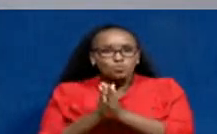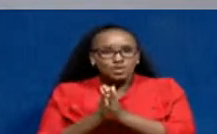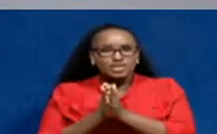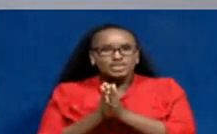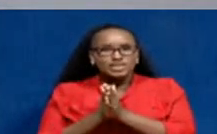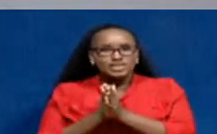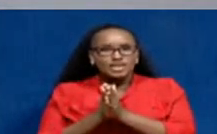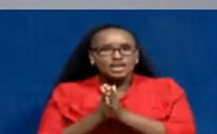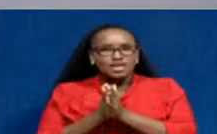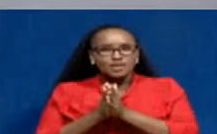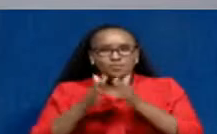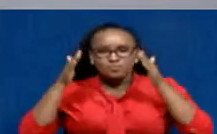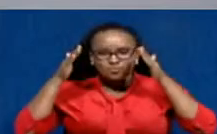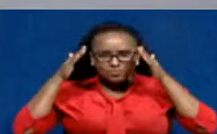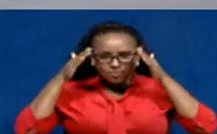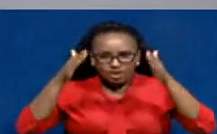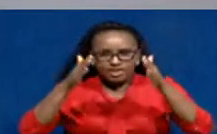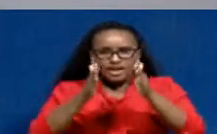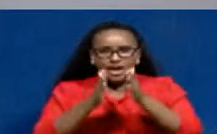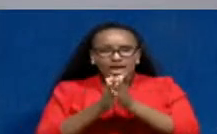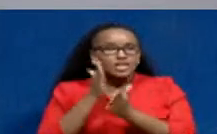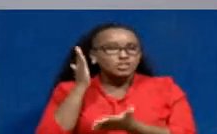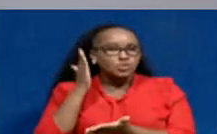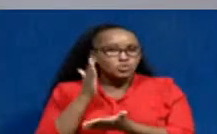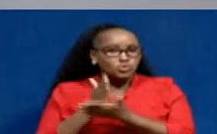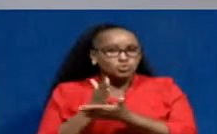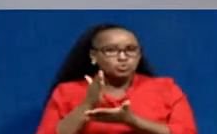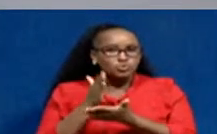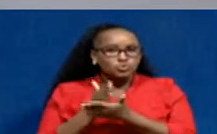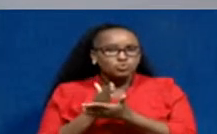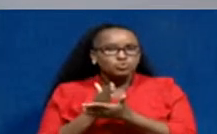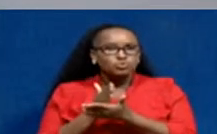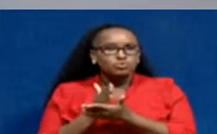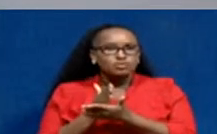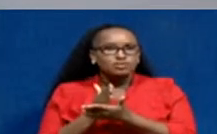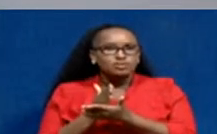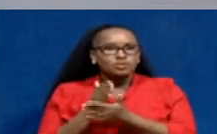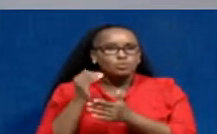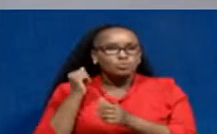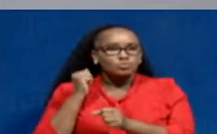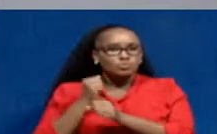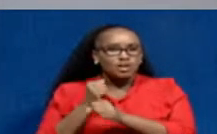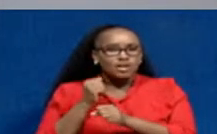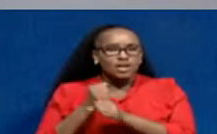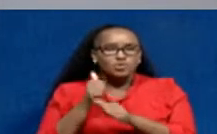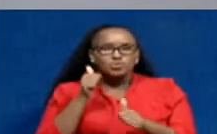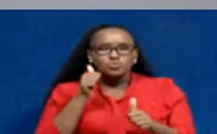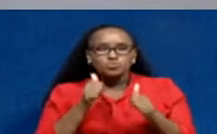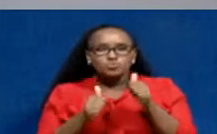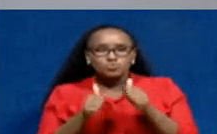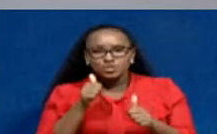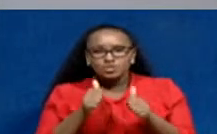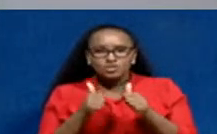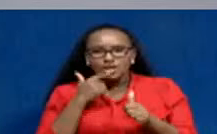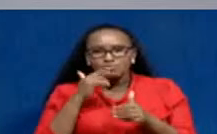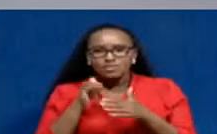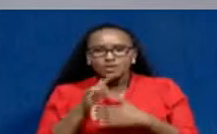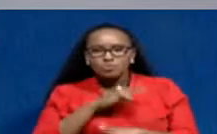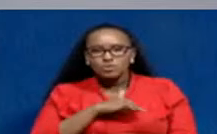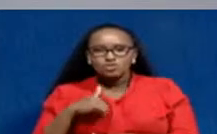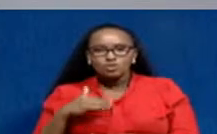surgical precision and a total disregard for what the naysayers thought of